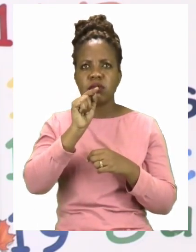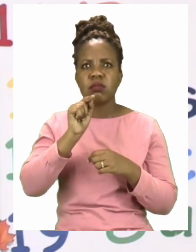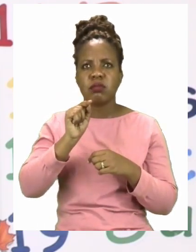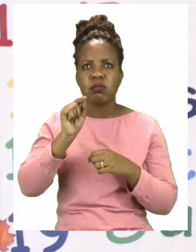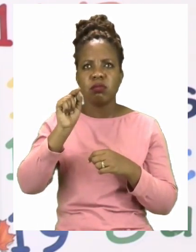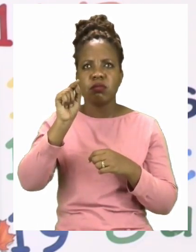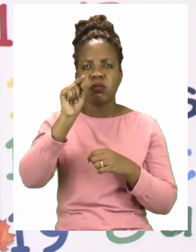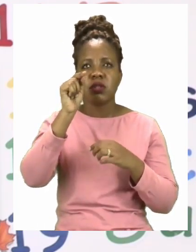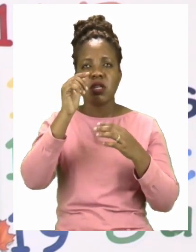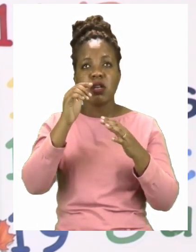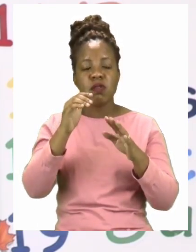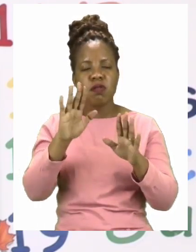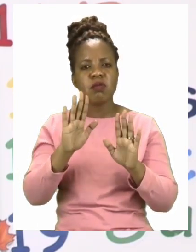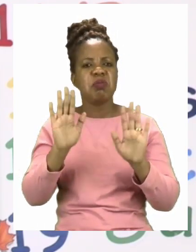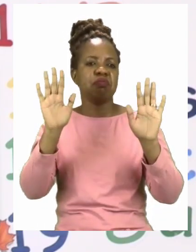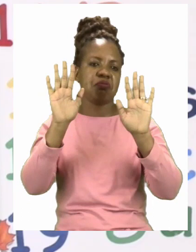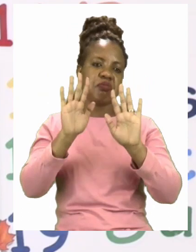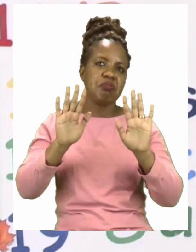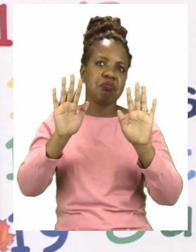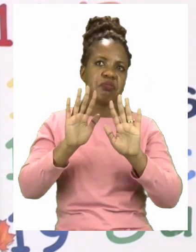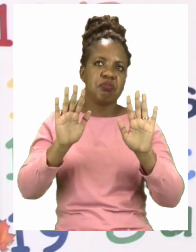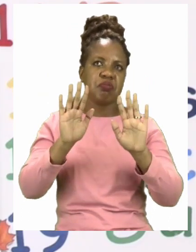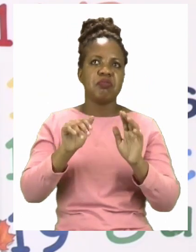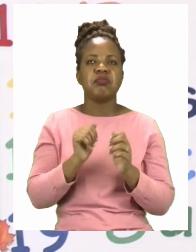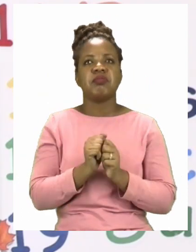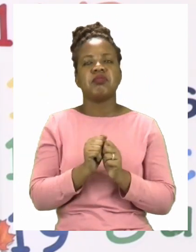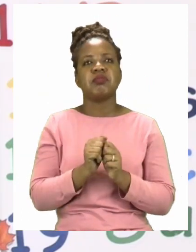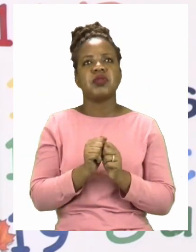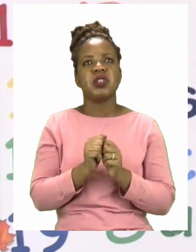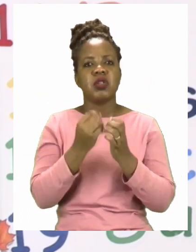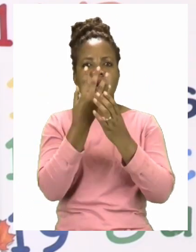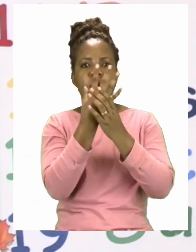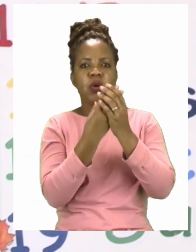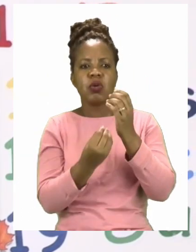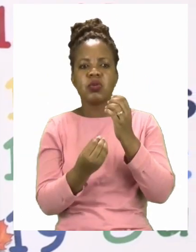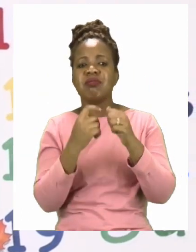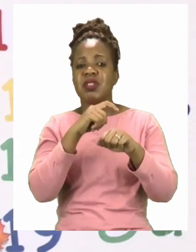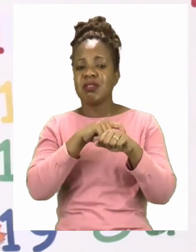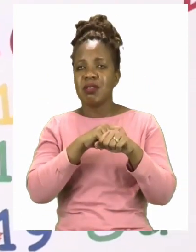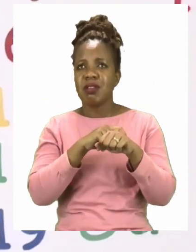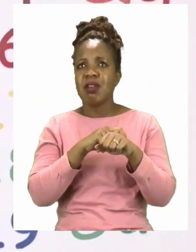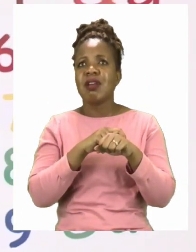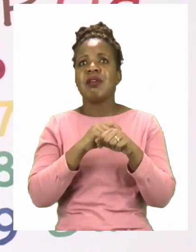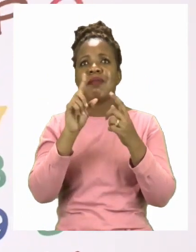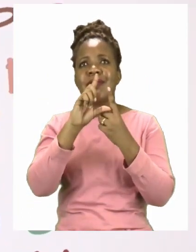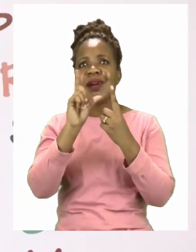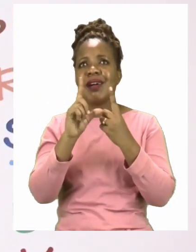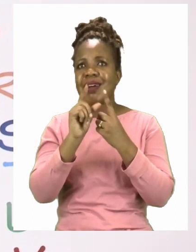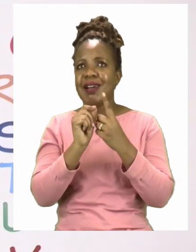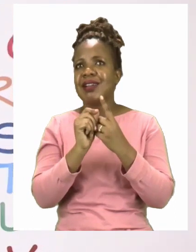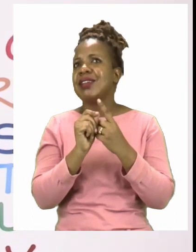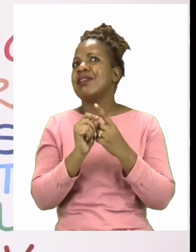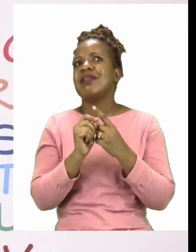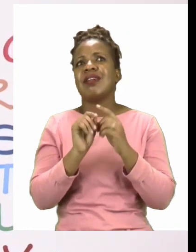different colors, and as you can see, we have brown, red, green, and